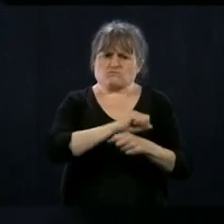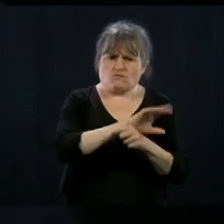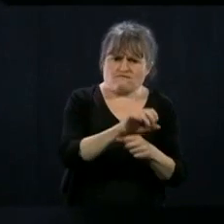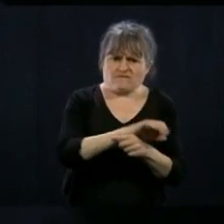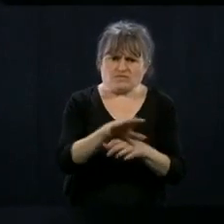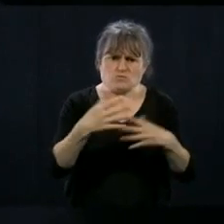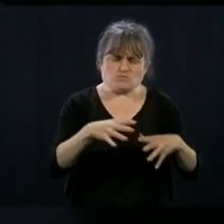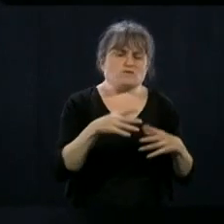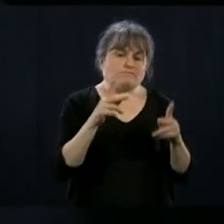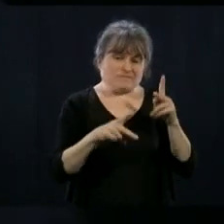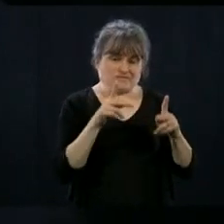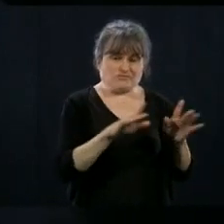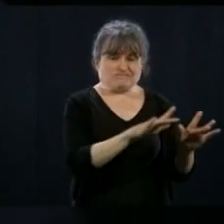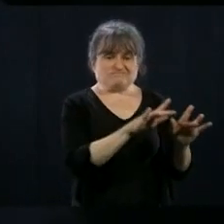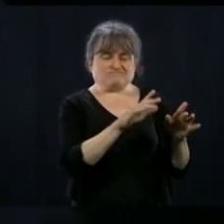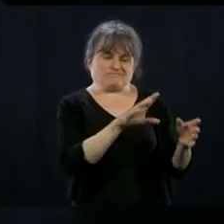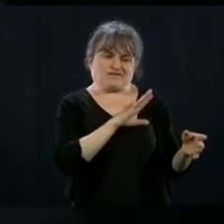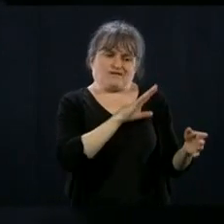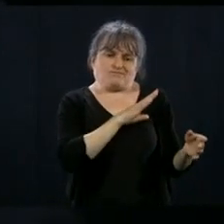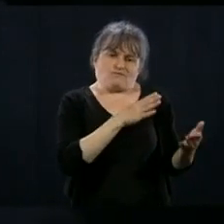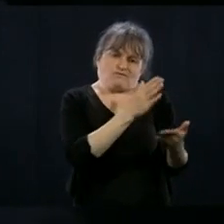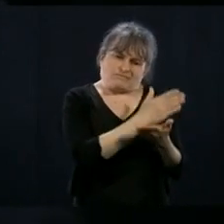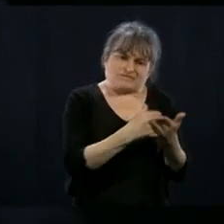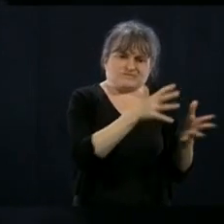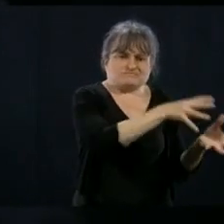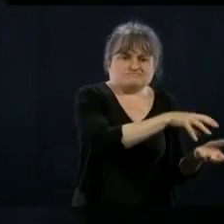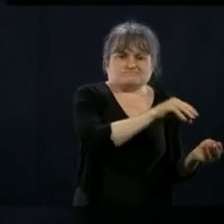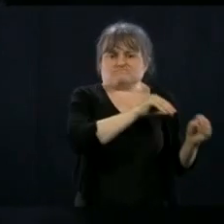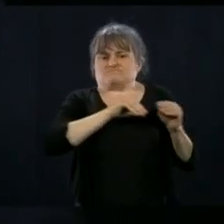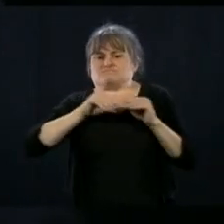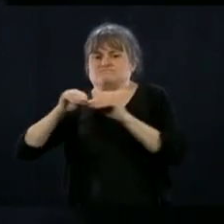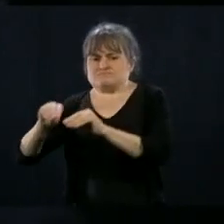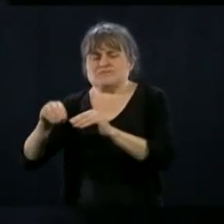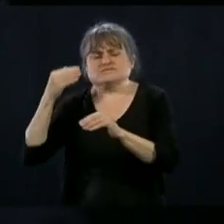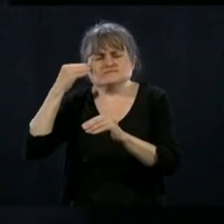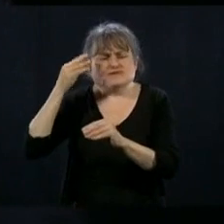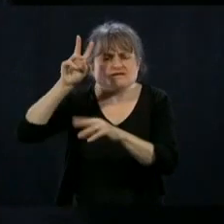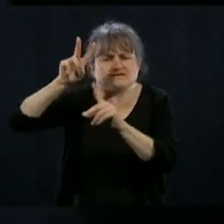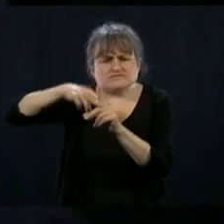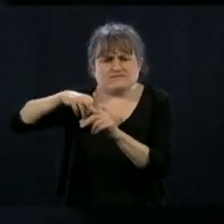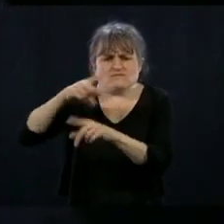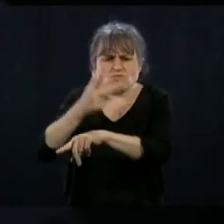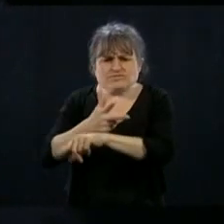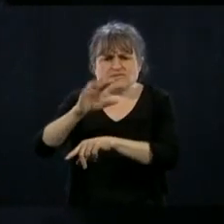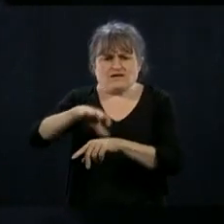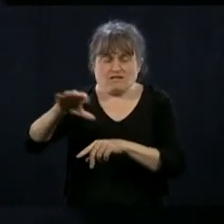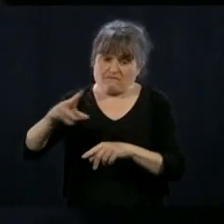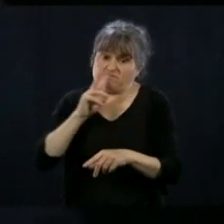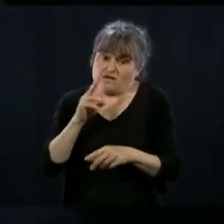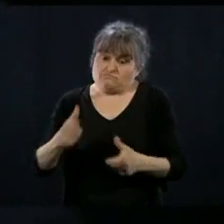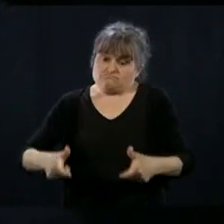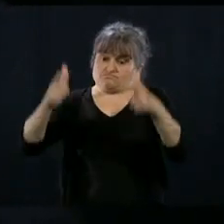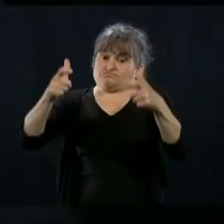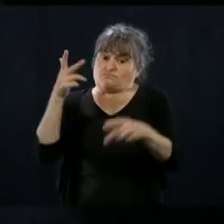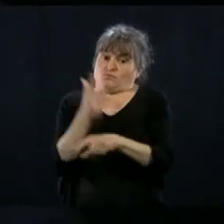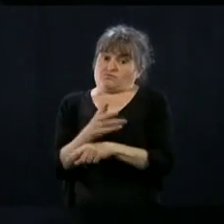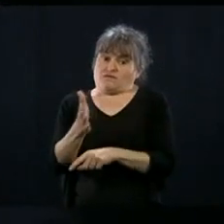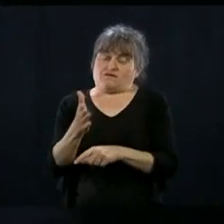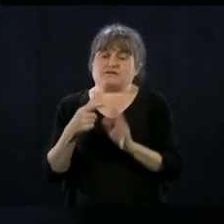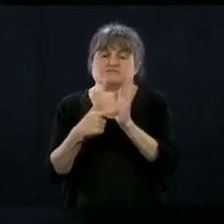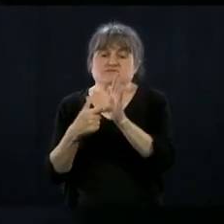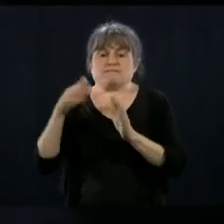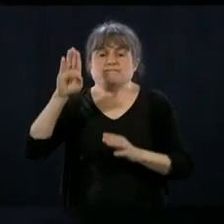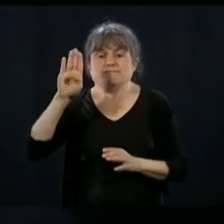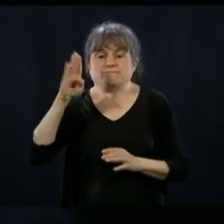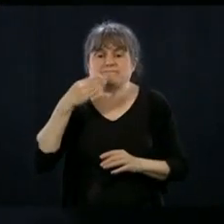3 hospitals in order to be sent. As we had said, we've reserved hotel rooms,